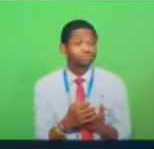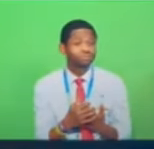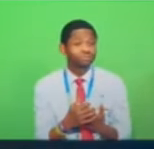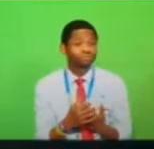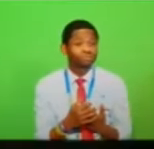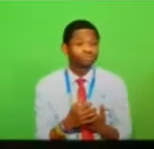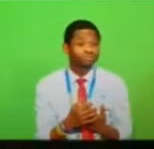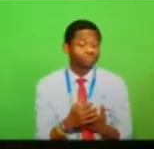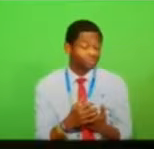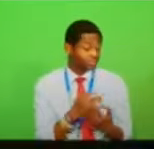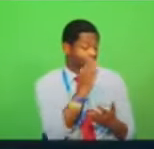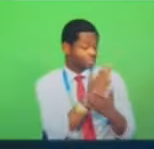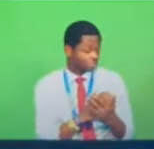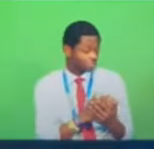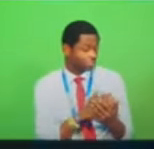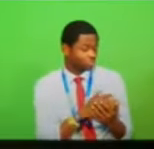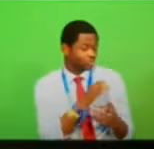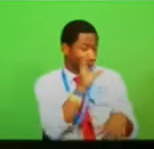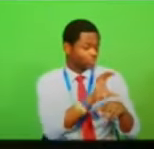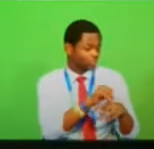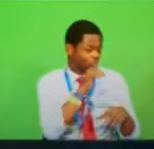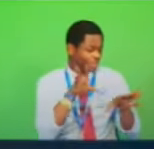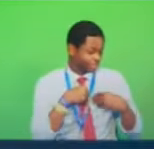whilst those who resisted it and who did not